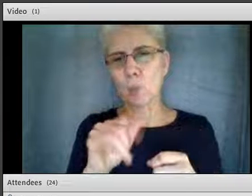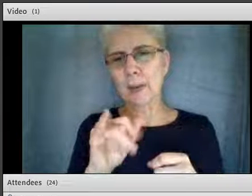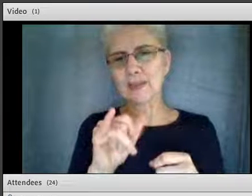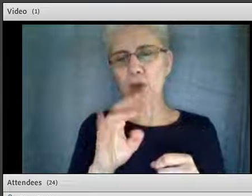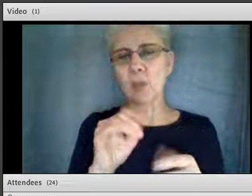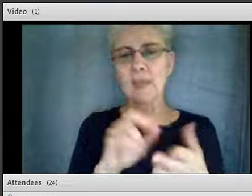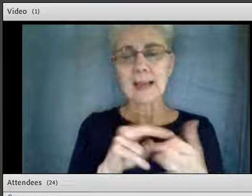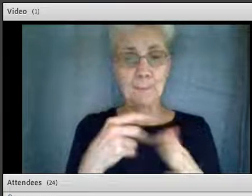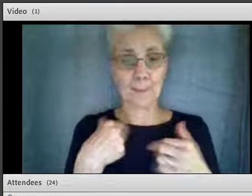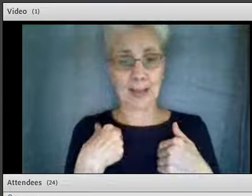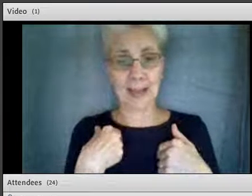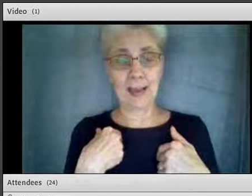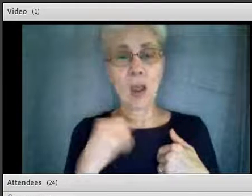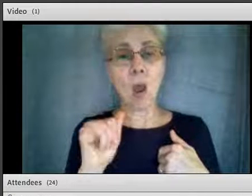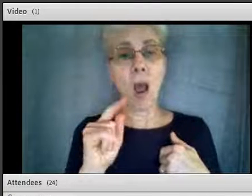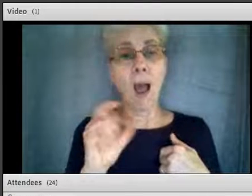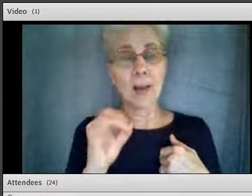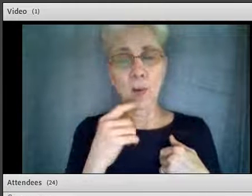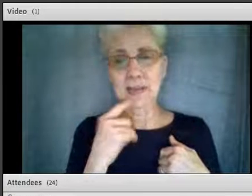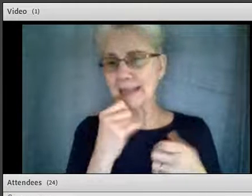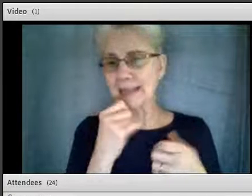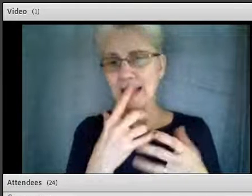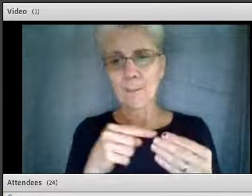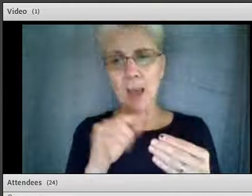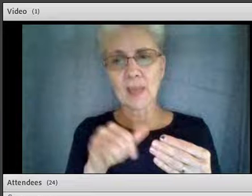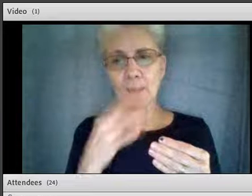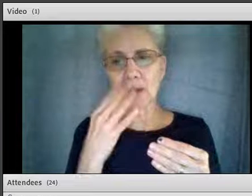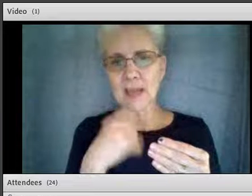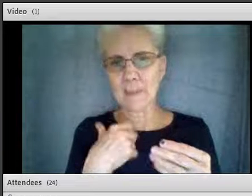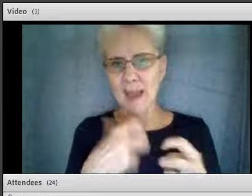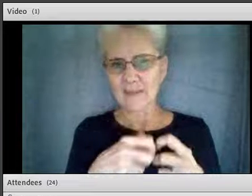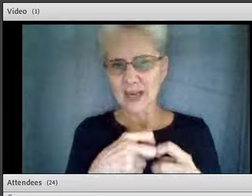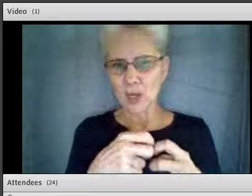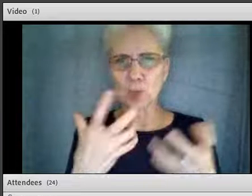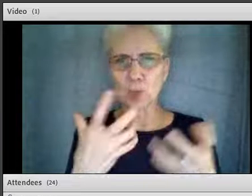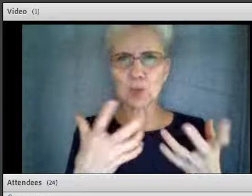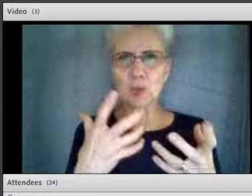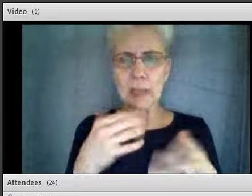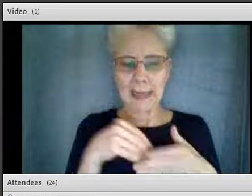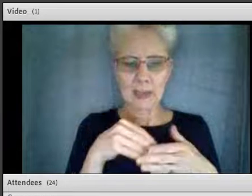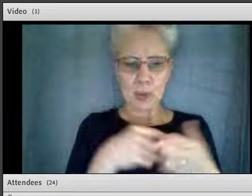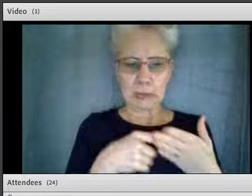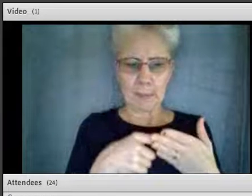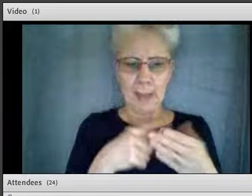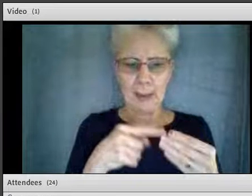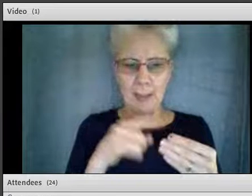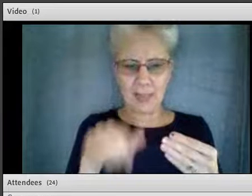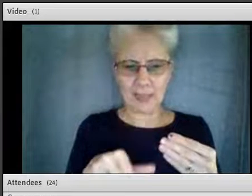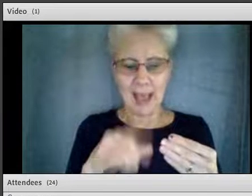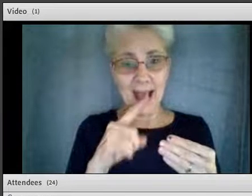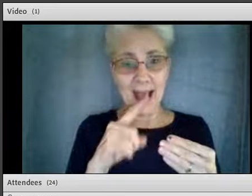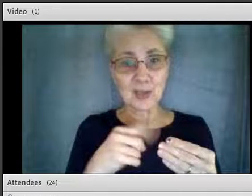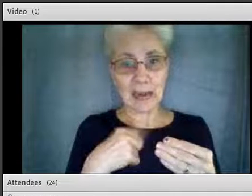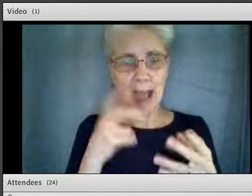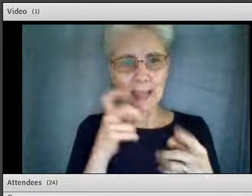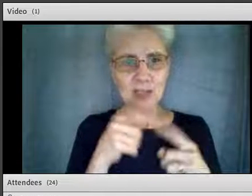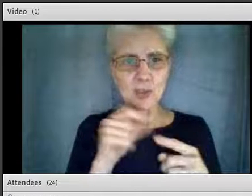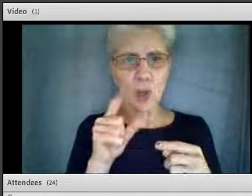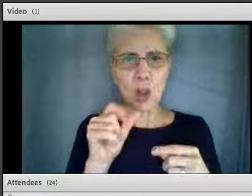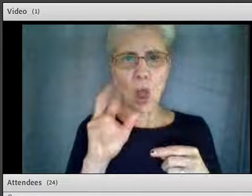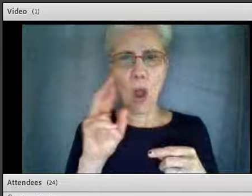say anything about it because I'm having a huge internal debate about this. I actually listened to Laura Solomon the other day, and she was